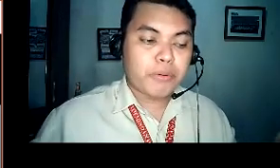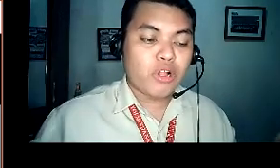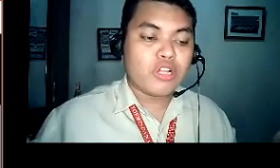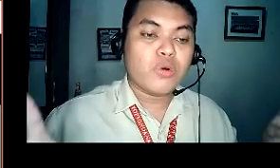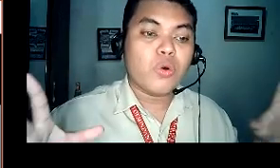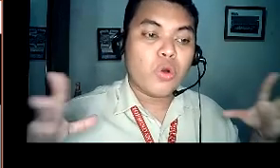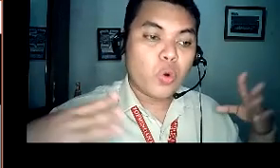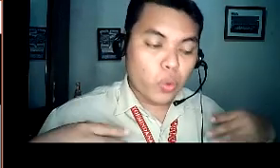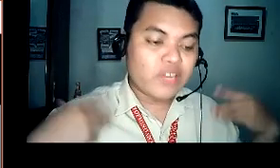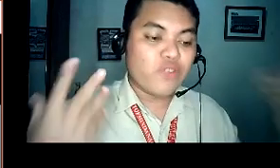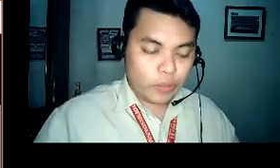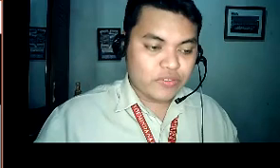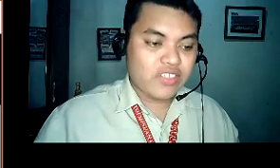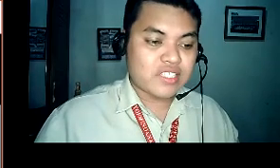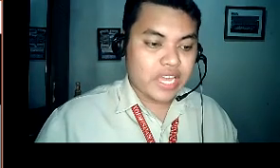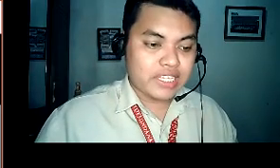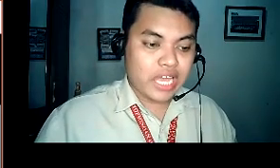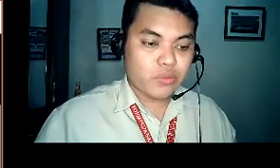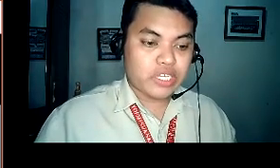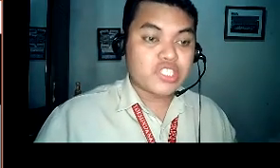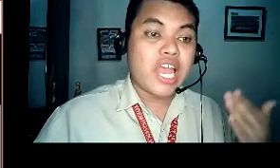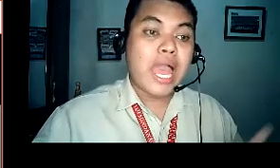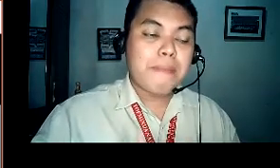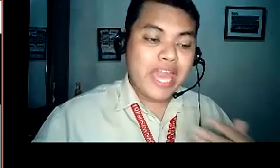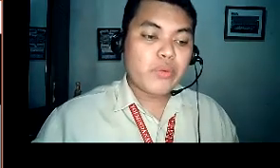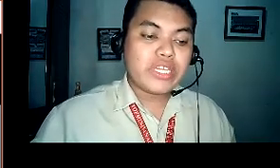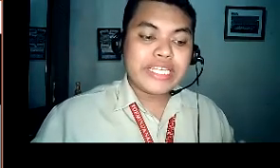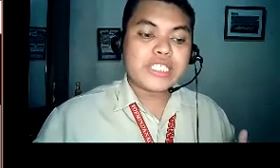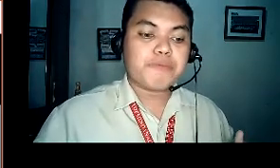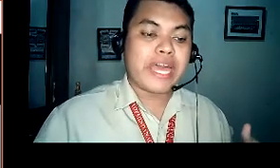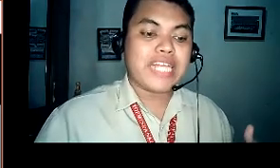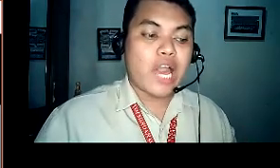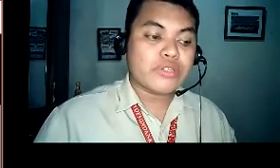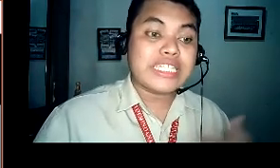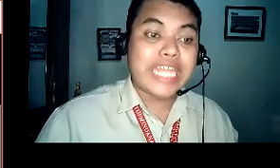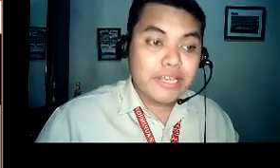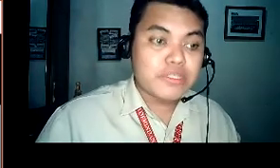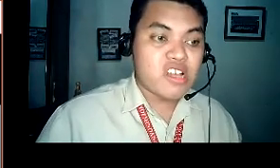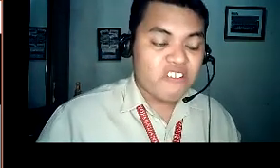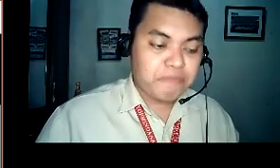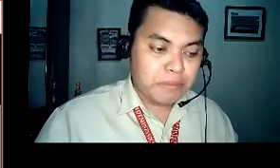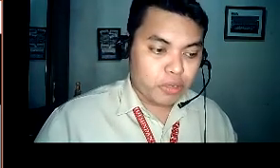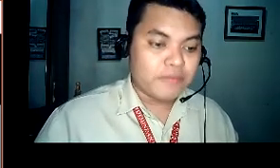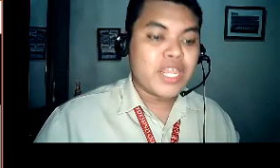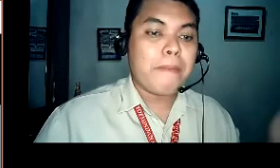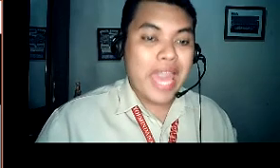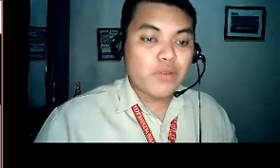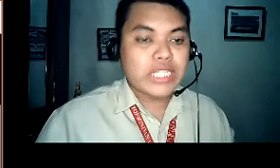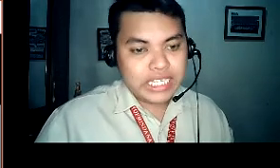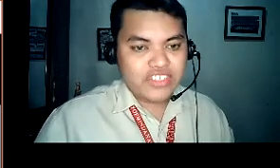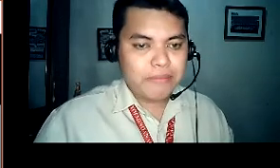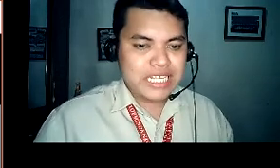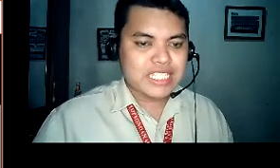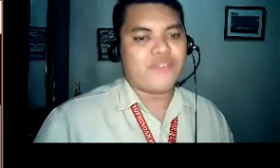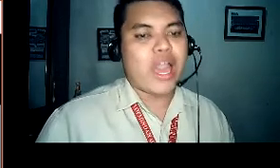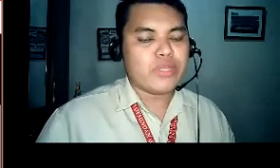or people who involved in the sign language manually spell out names of people.